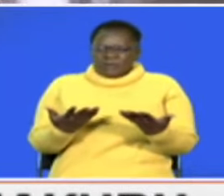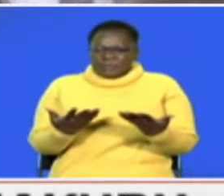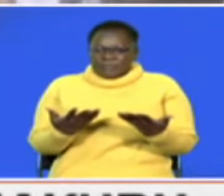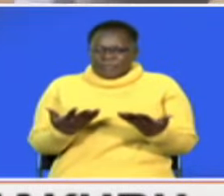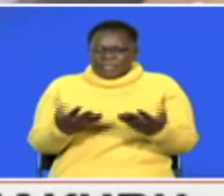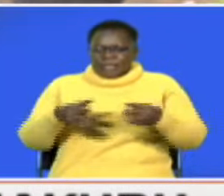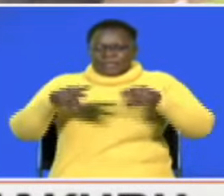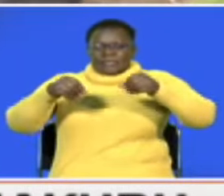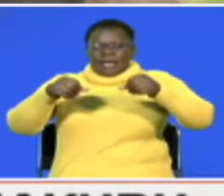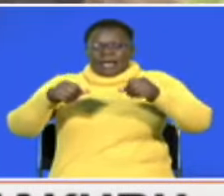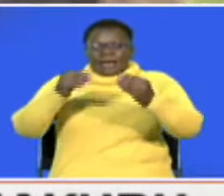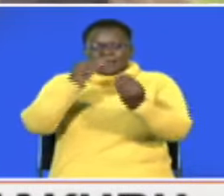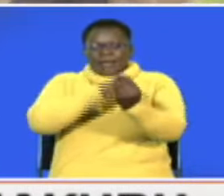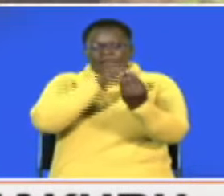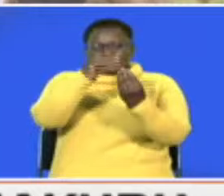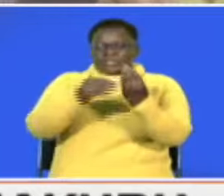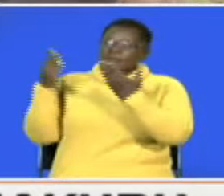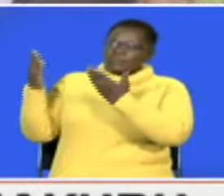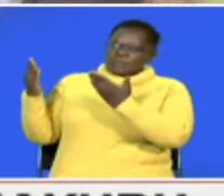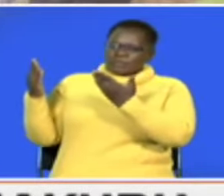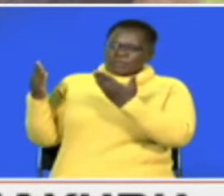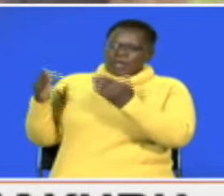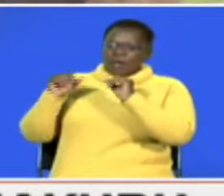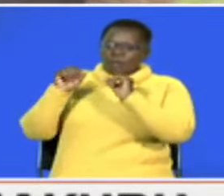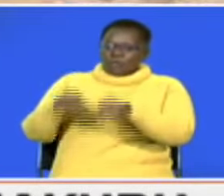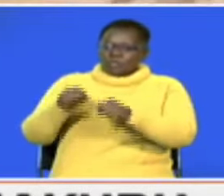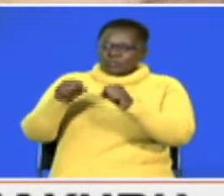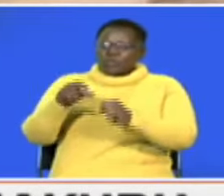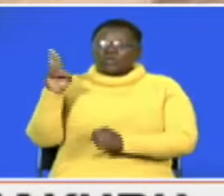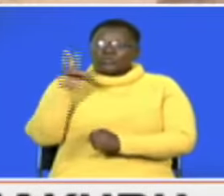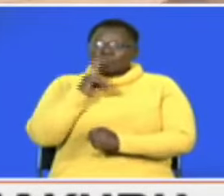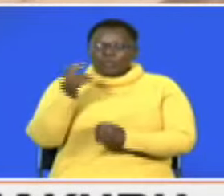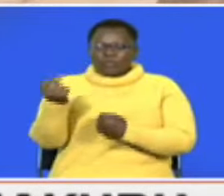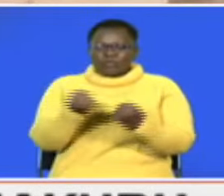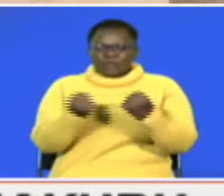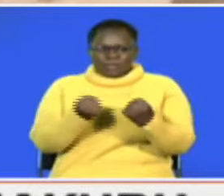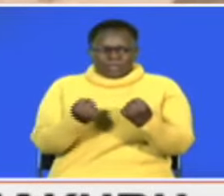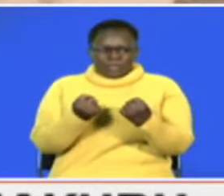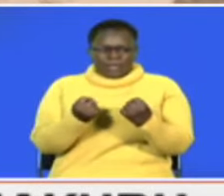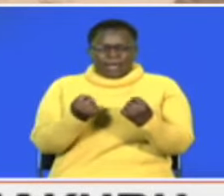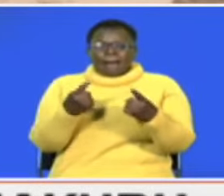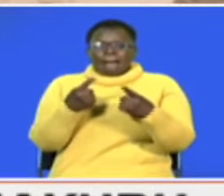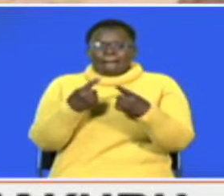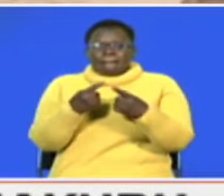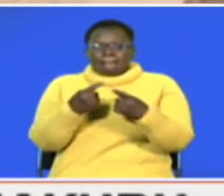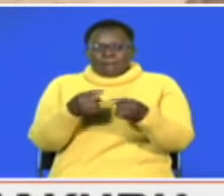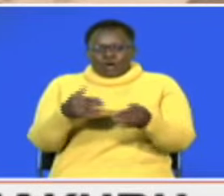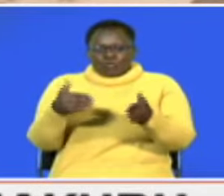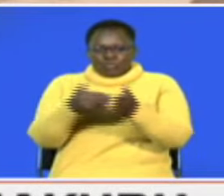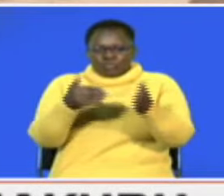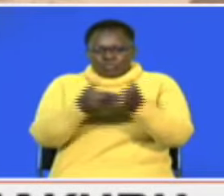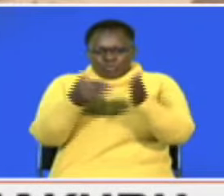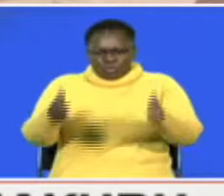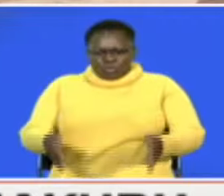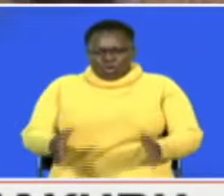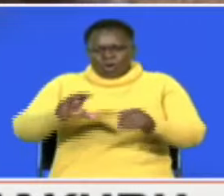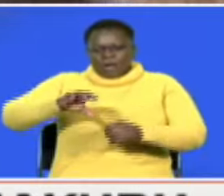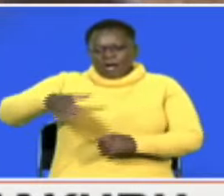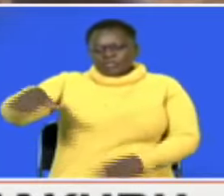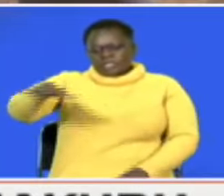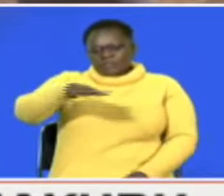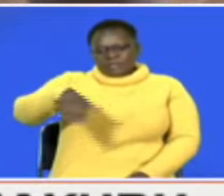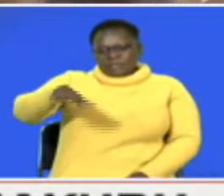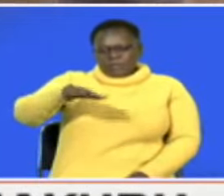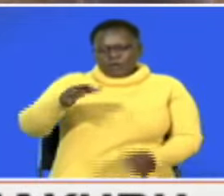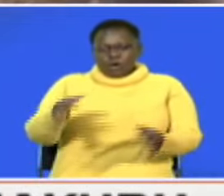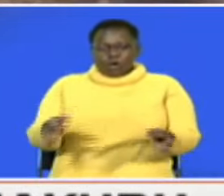While sand harvesting at this site is considered a potential danger to motorists as it may lead to the highway being cut off, County Environment